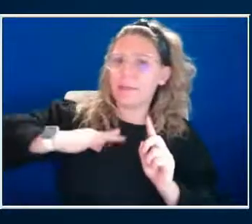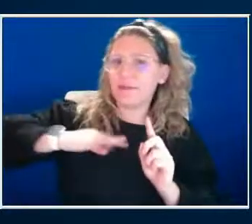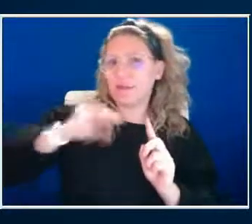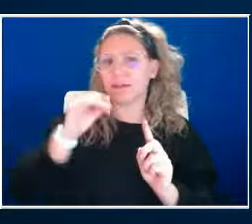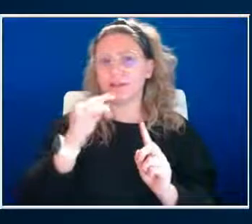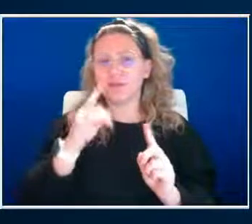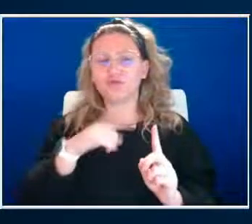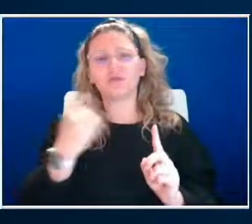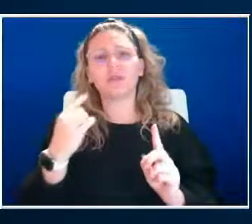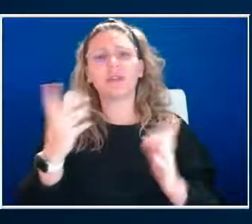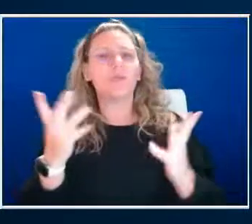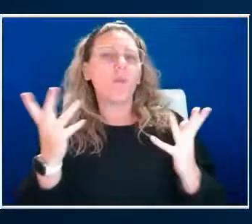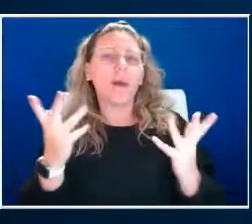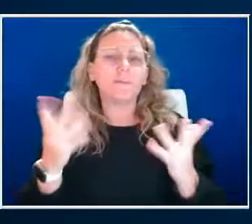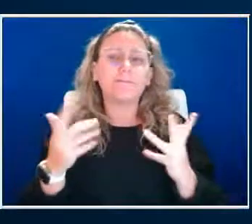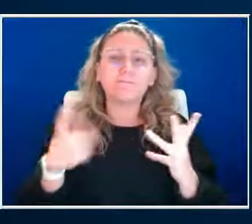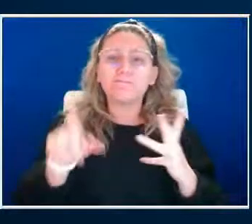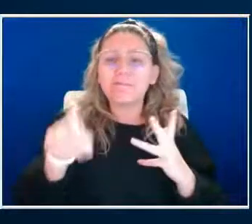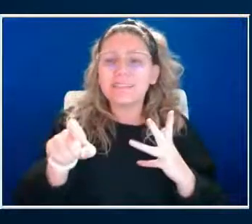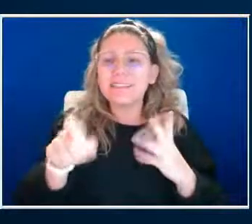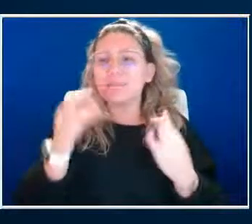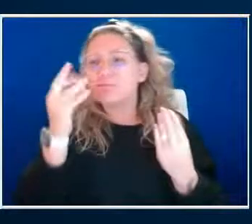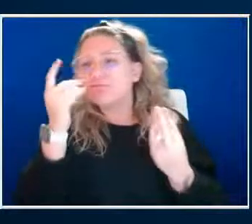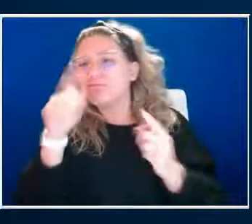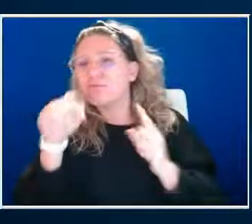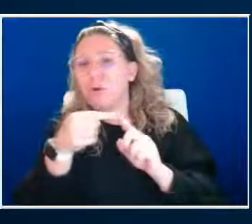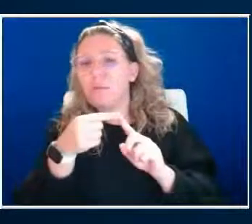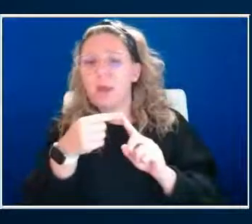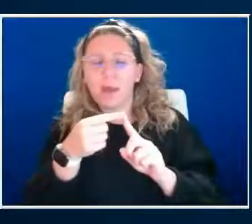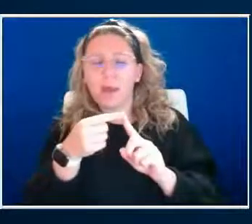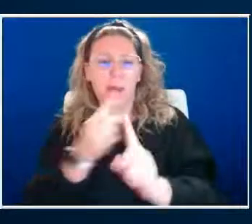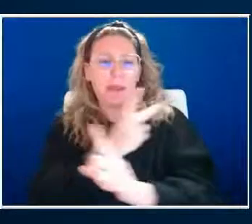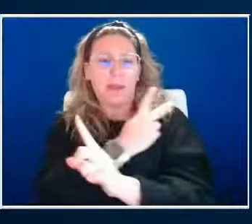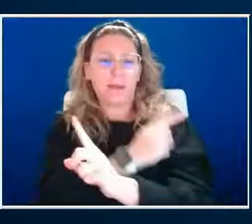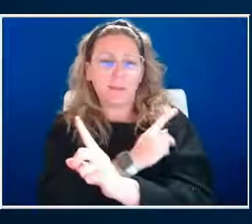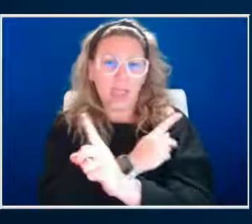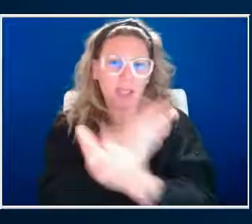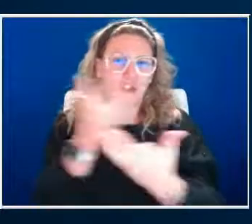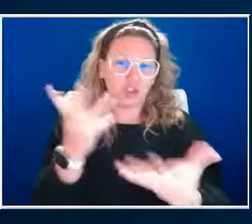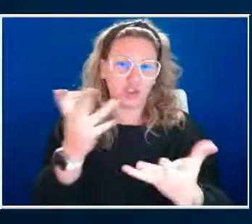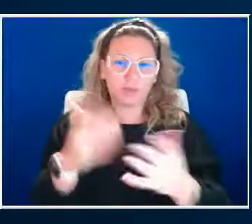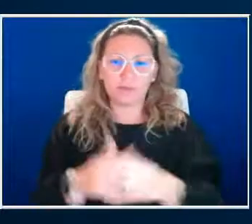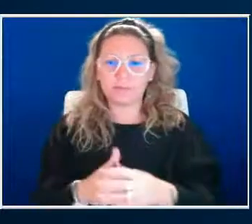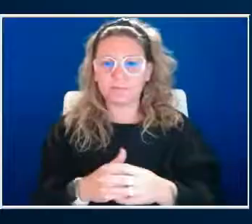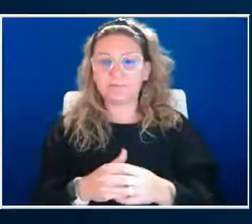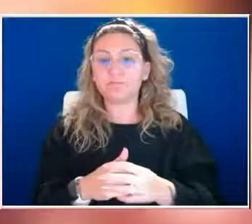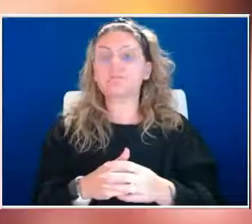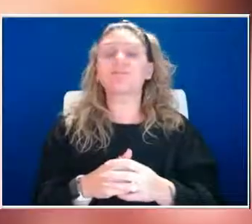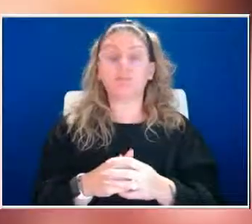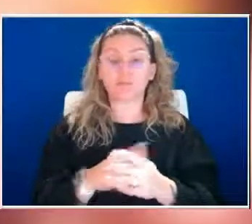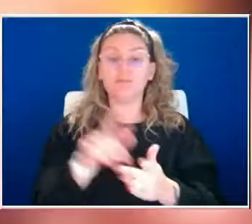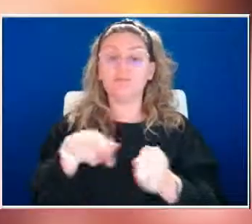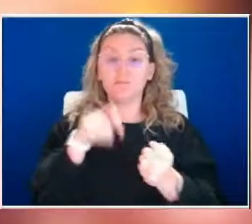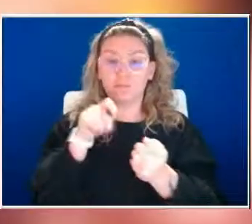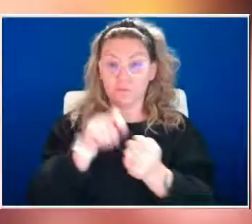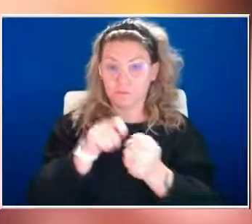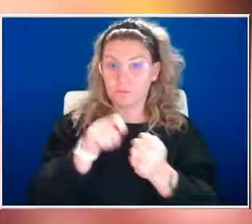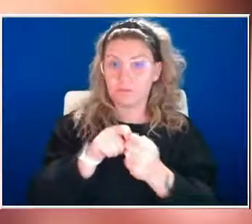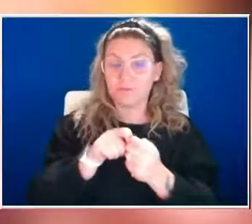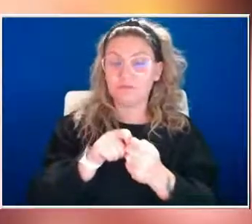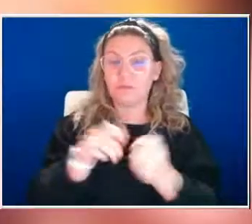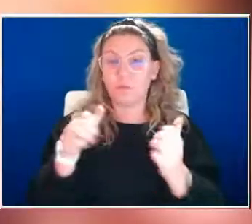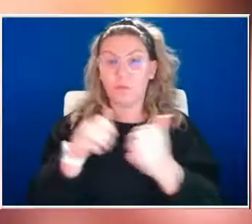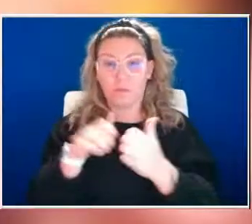would need to be considered patient to patient? So certainly immediate lymphatic